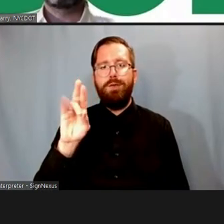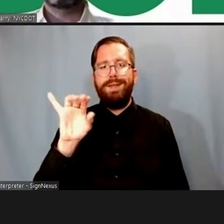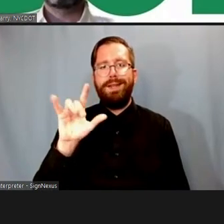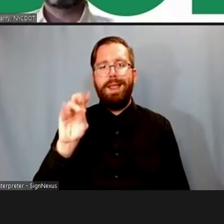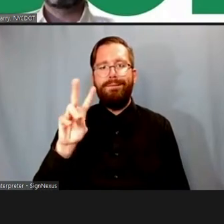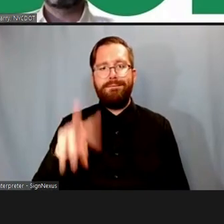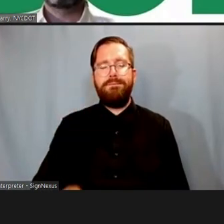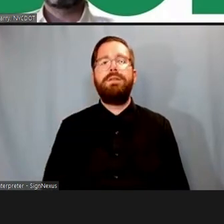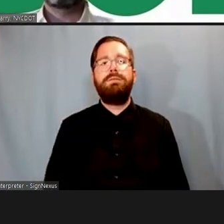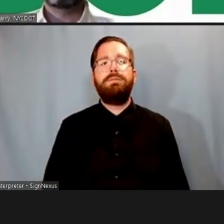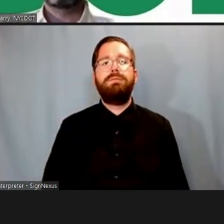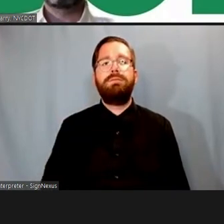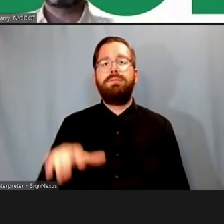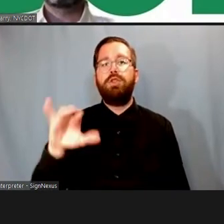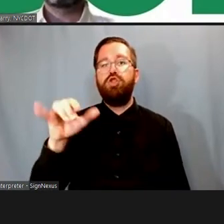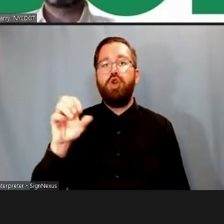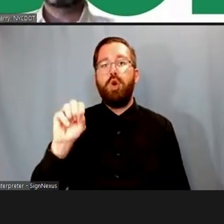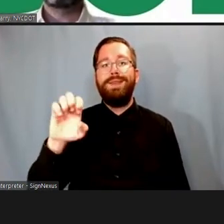joseph tedeschi